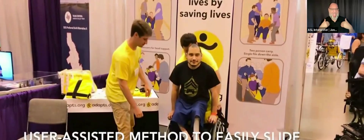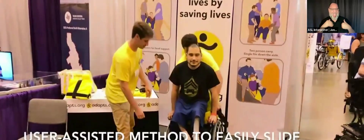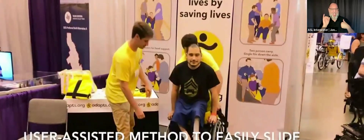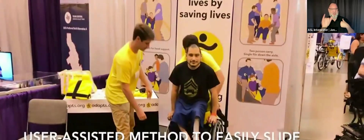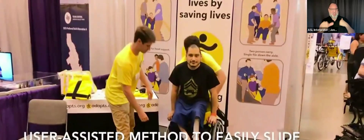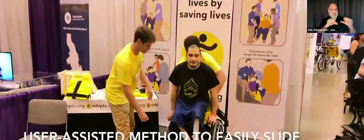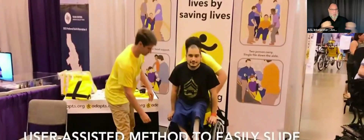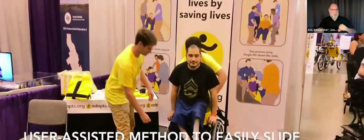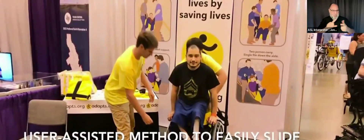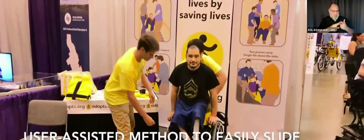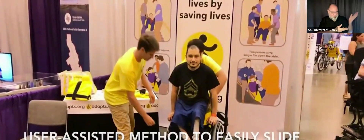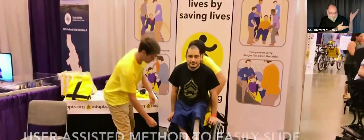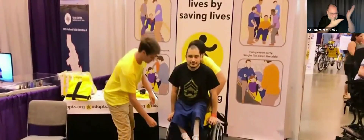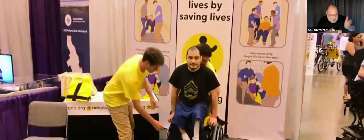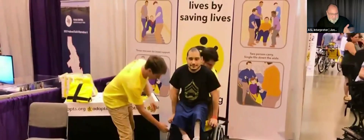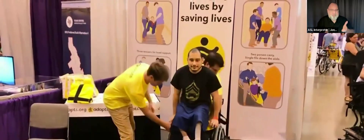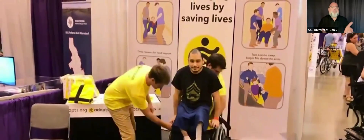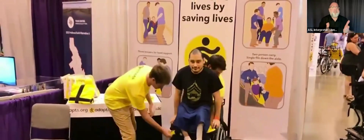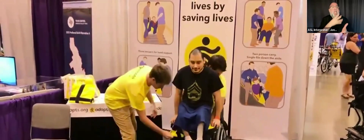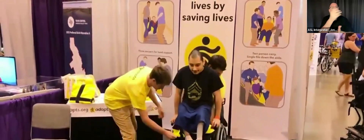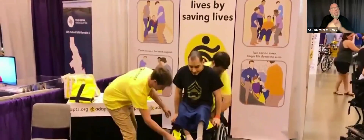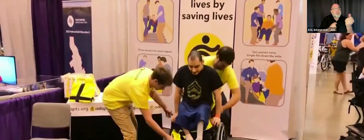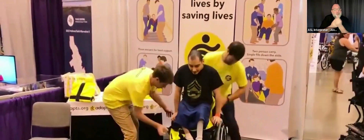mind to guests, families, and staff alike.